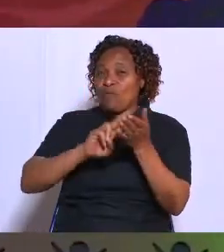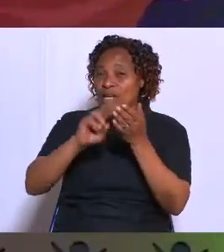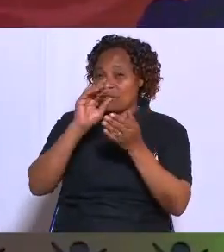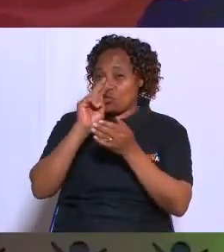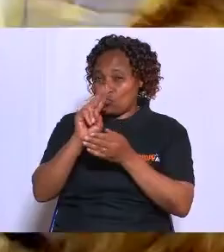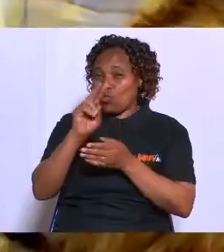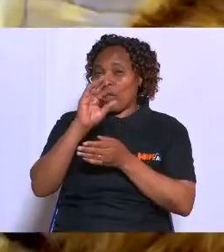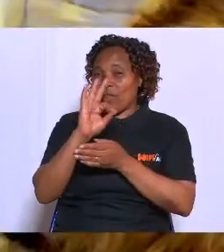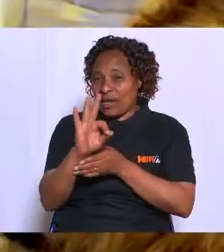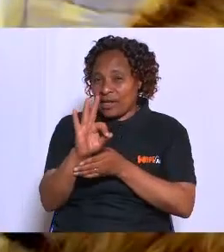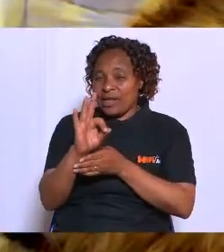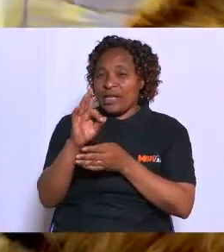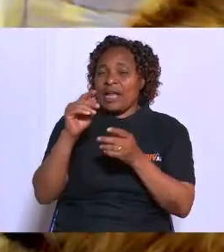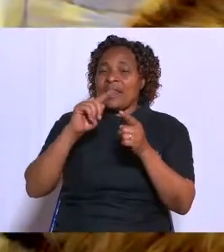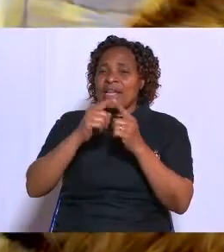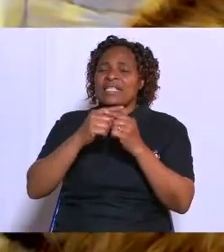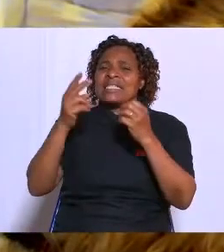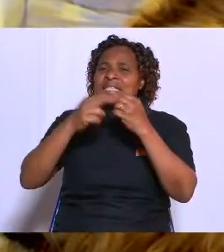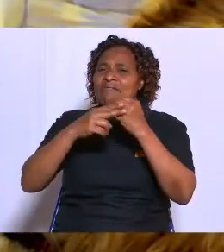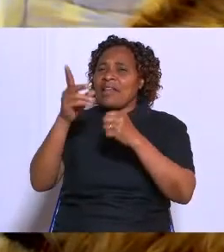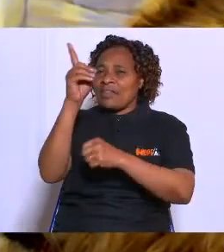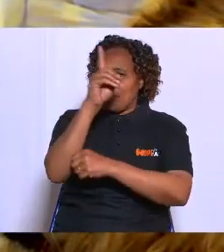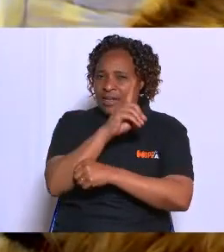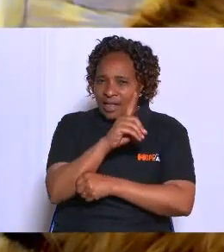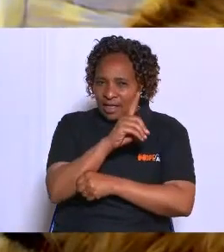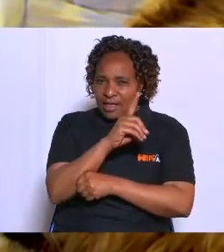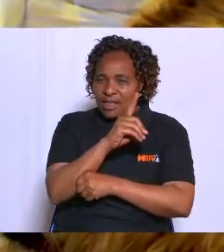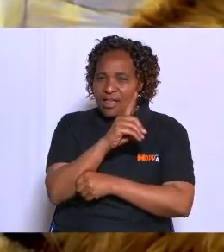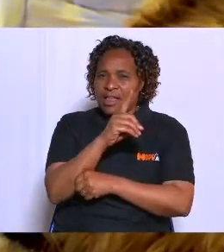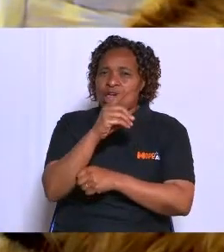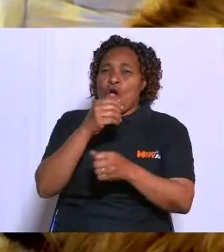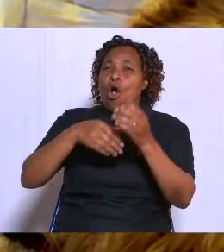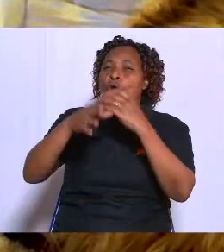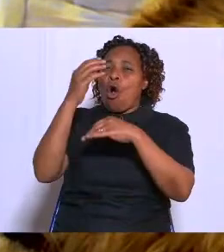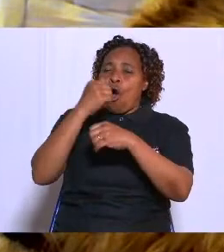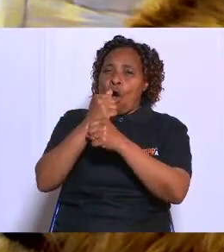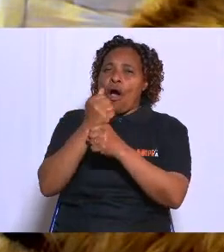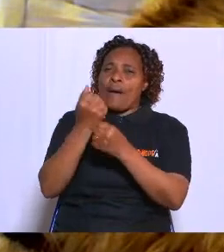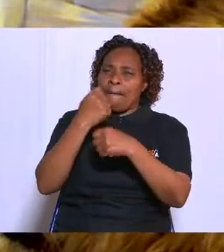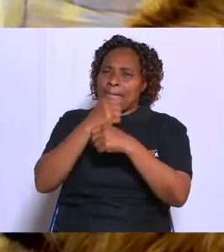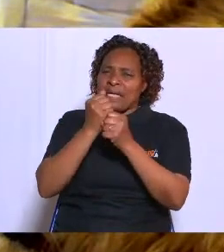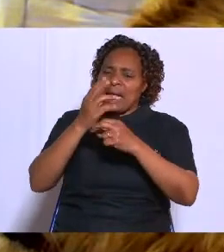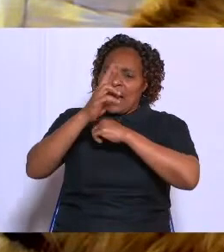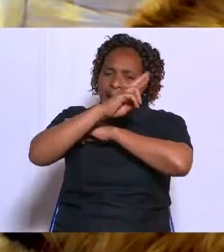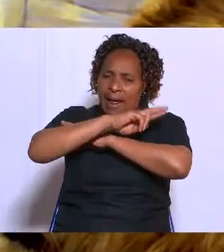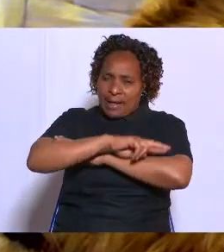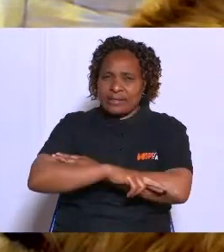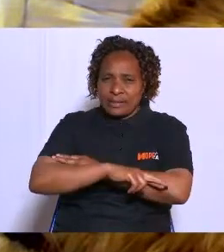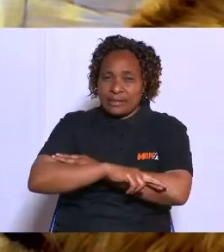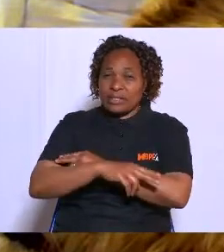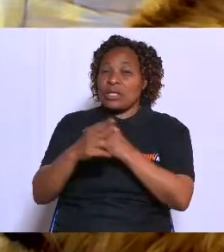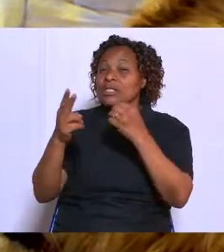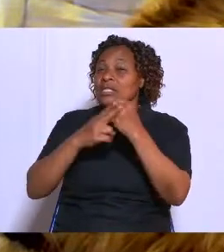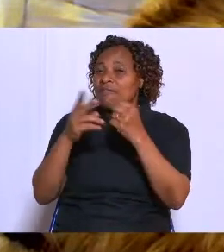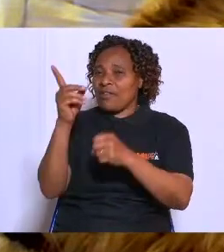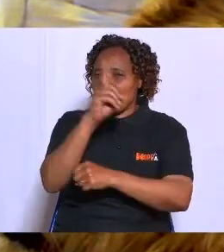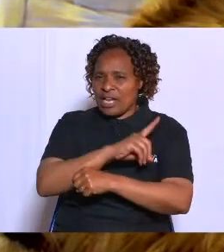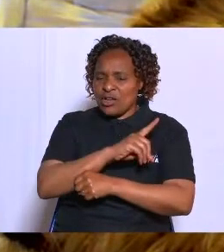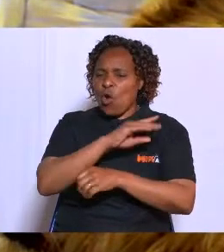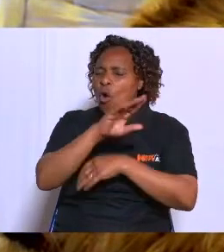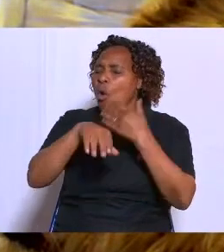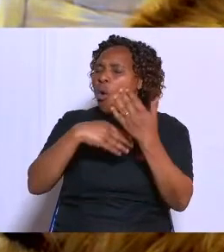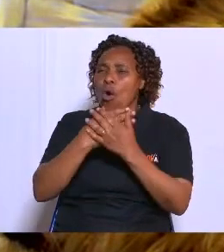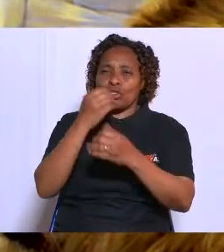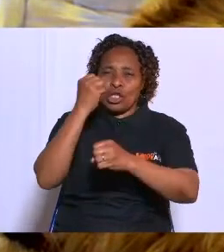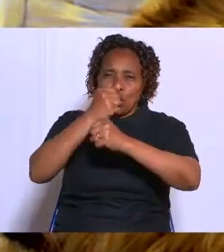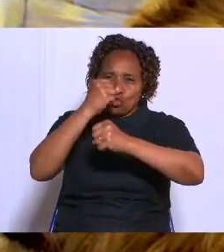on the seventh day God ended his work which he had made and he rested on the seventh day from all the